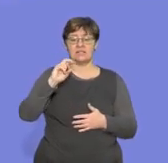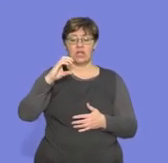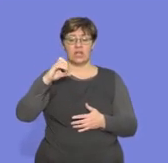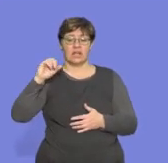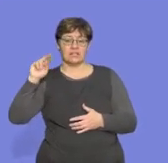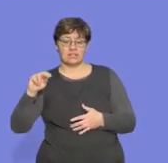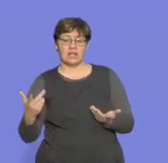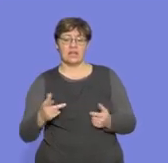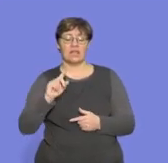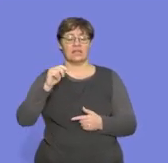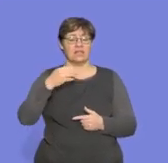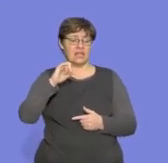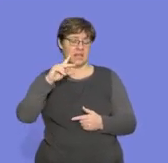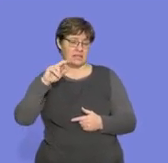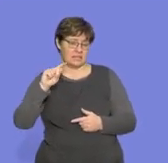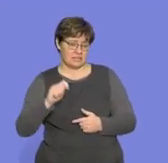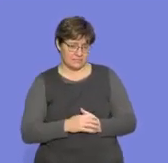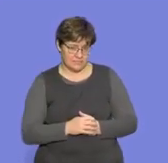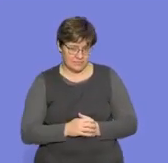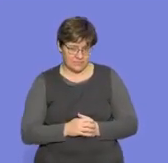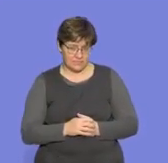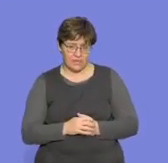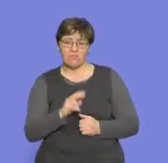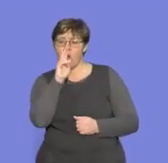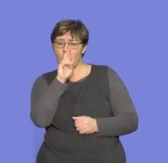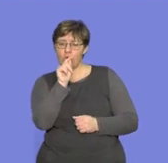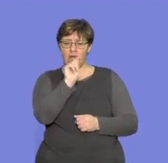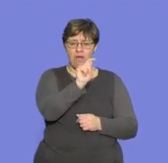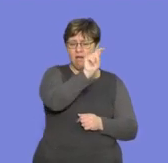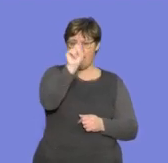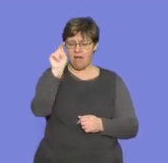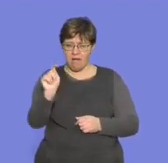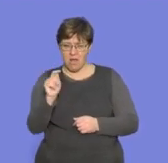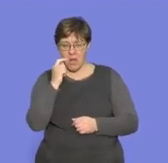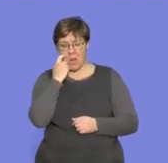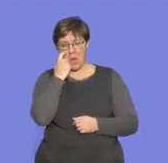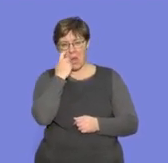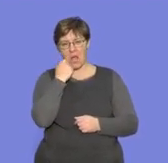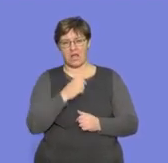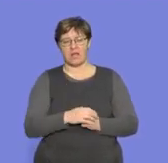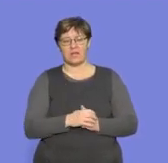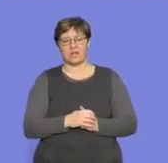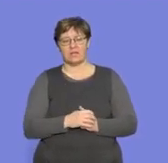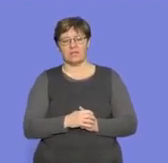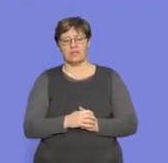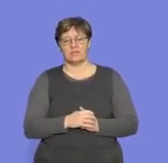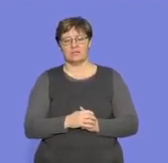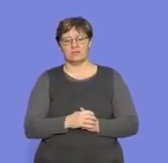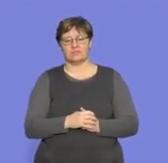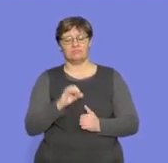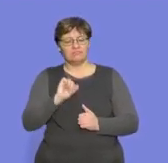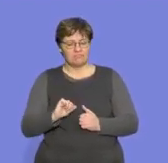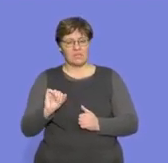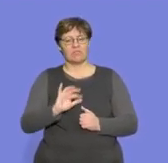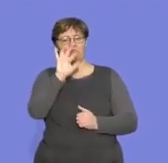your thicket. Let's look at the context of these in terms of where we are in different